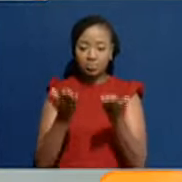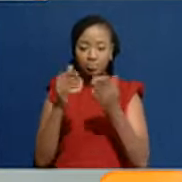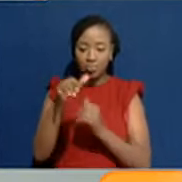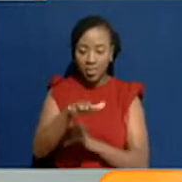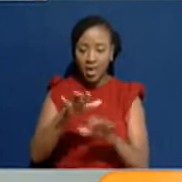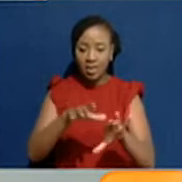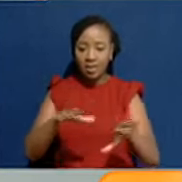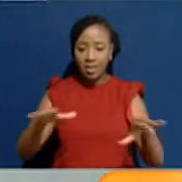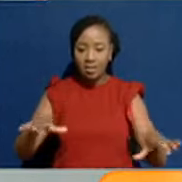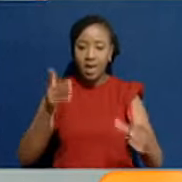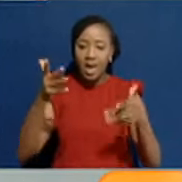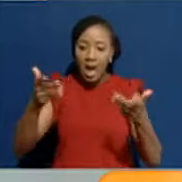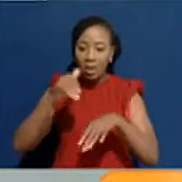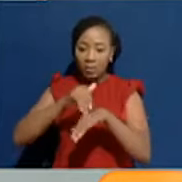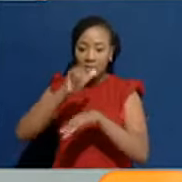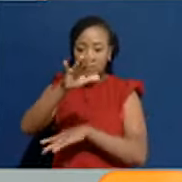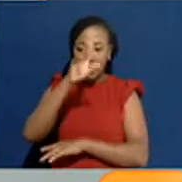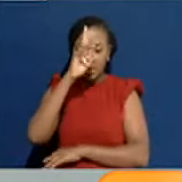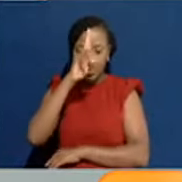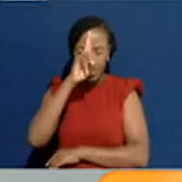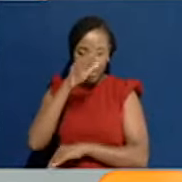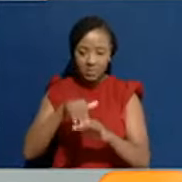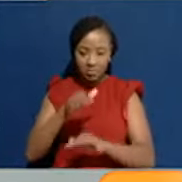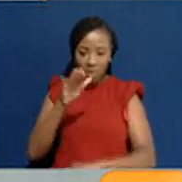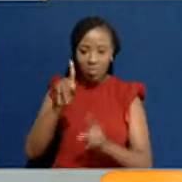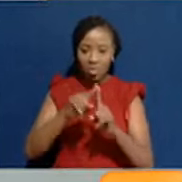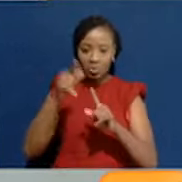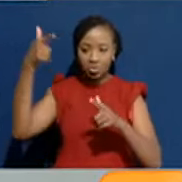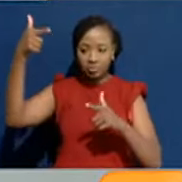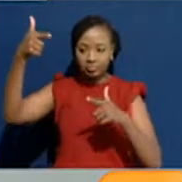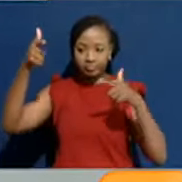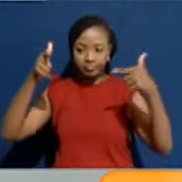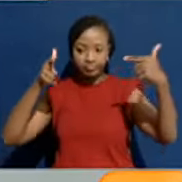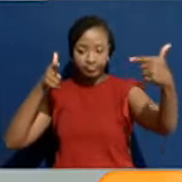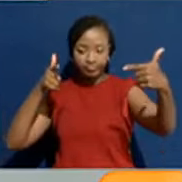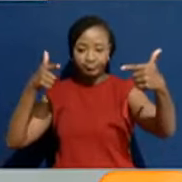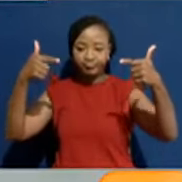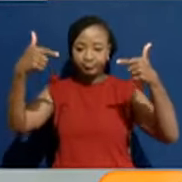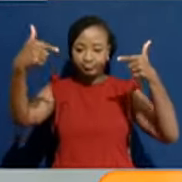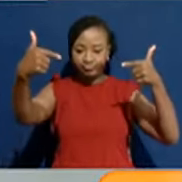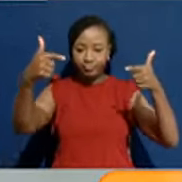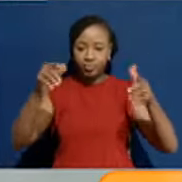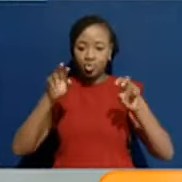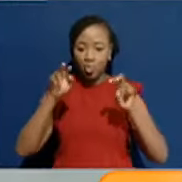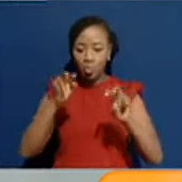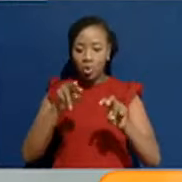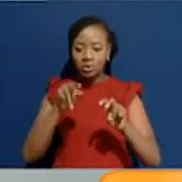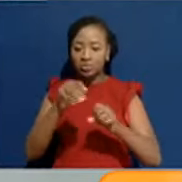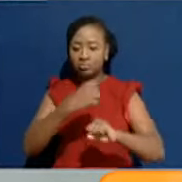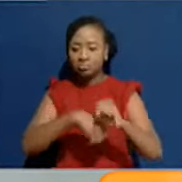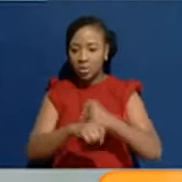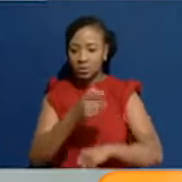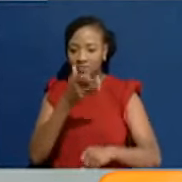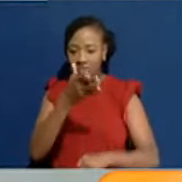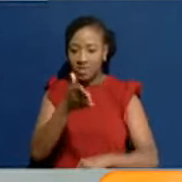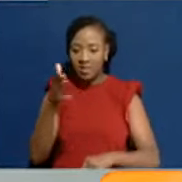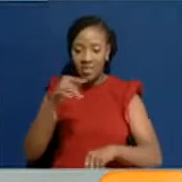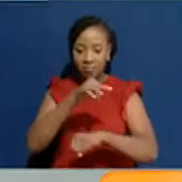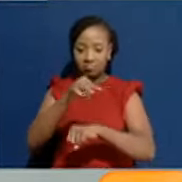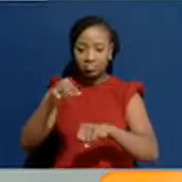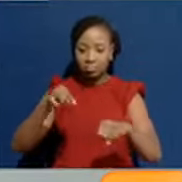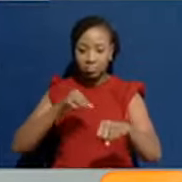by deploying police officers and installing CCTV cameras to monitor activities round the clock.